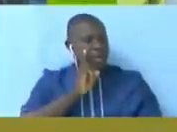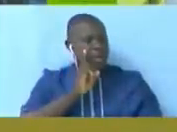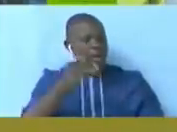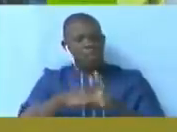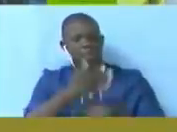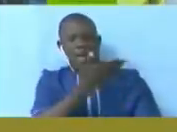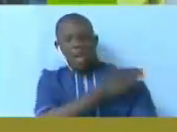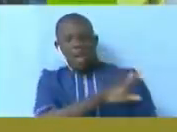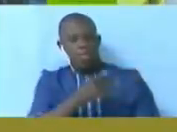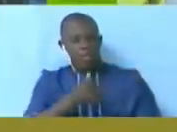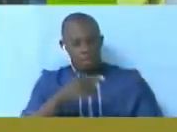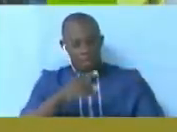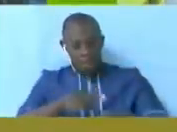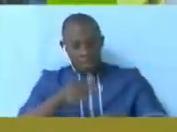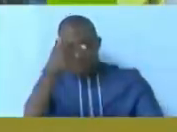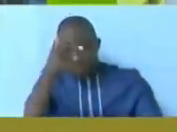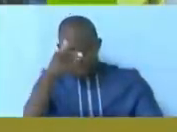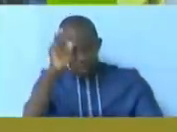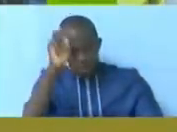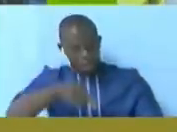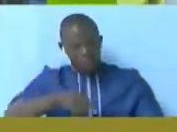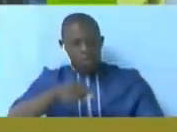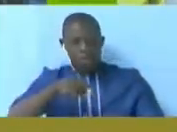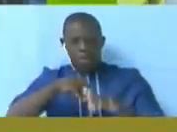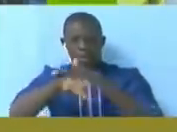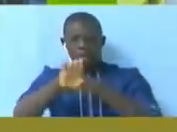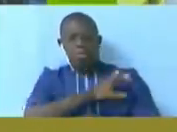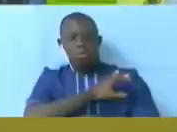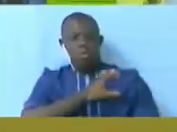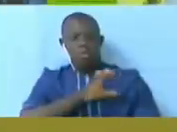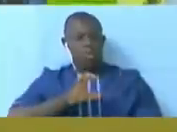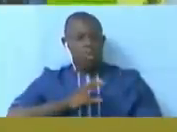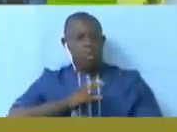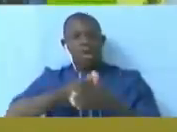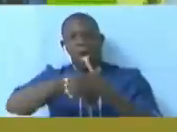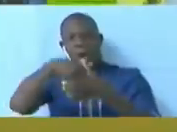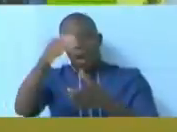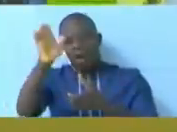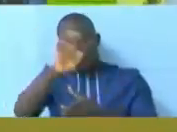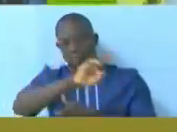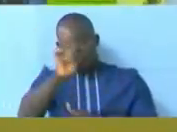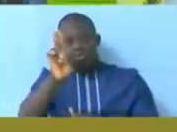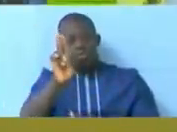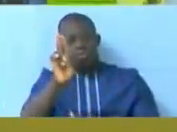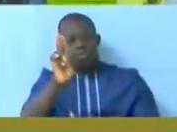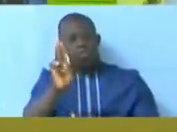compound. For Nintemben, Fudla Dingiravang, Abukason Puru, Fitroni, and Rabanda, Nim Fitro Siranaka, Memphol and Purunga